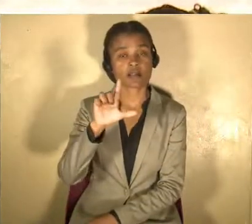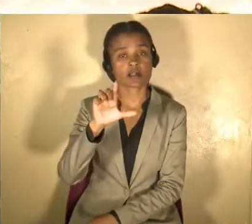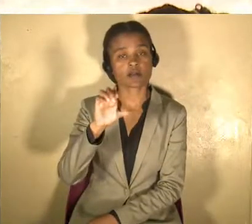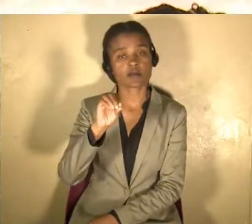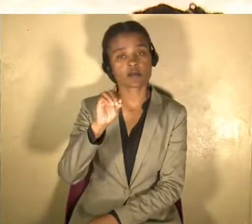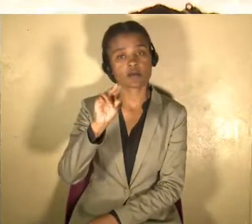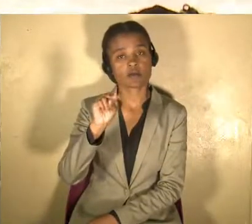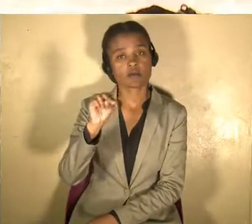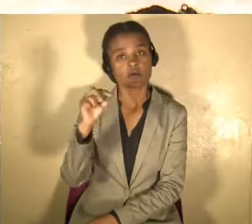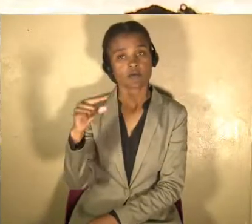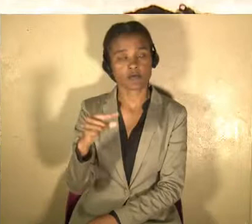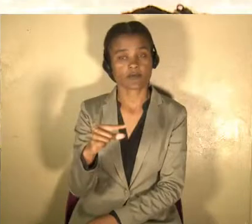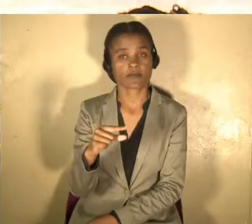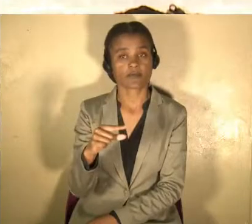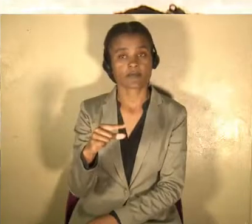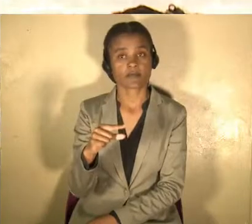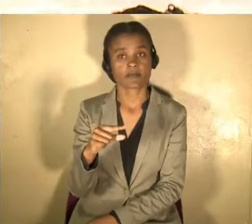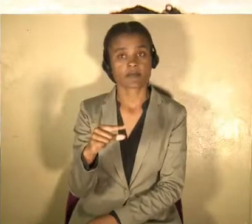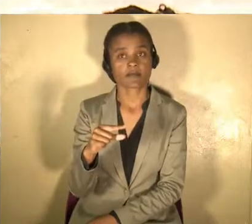At